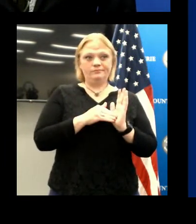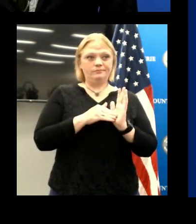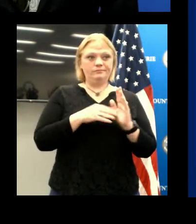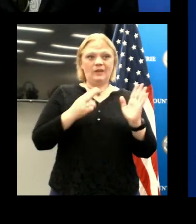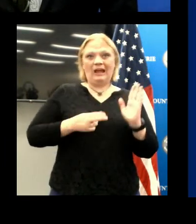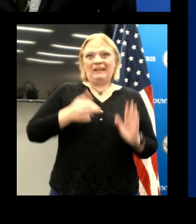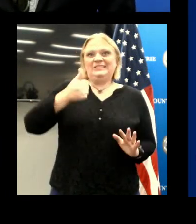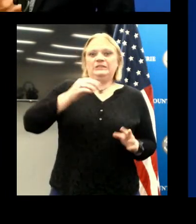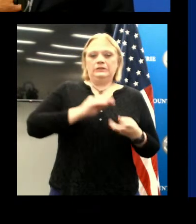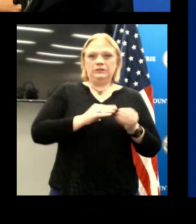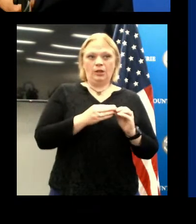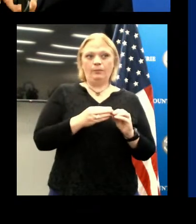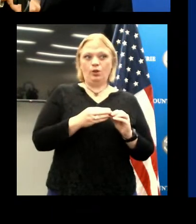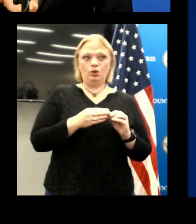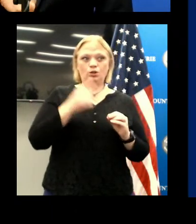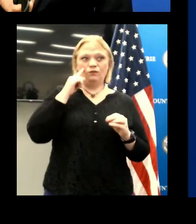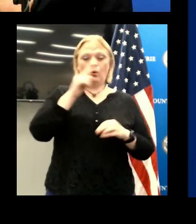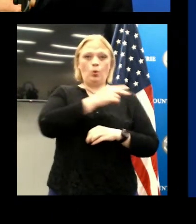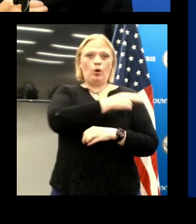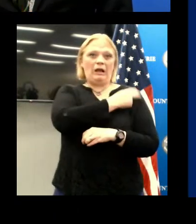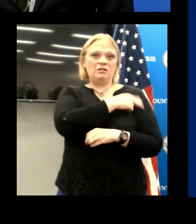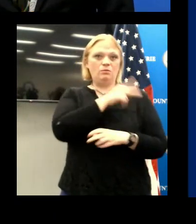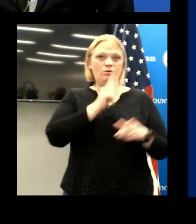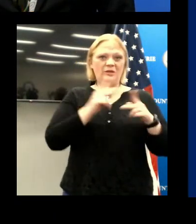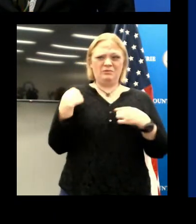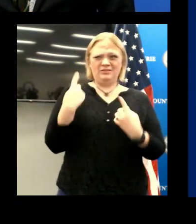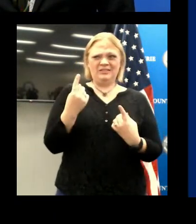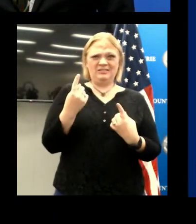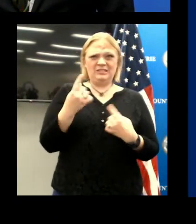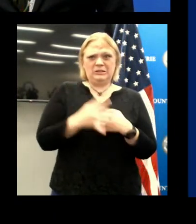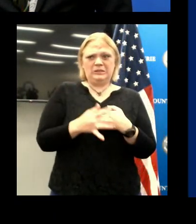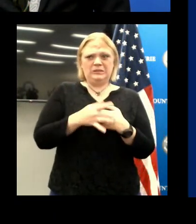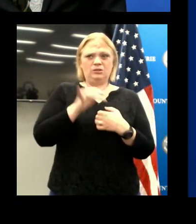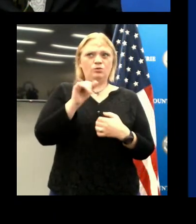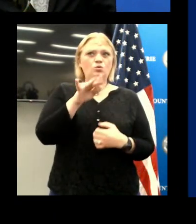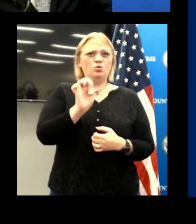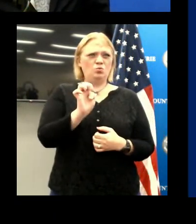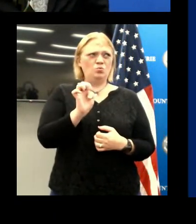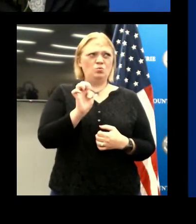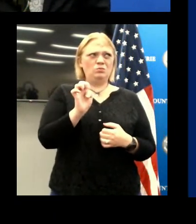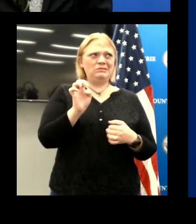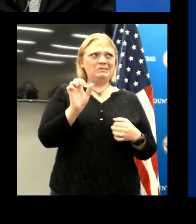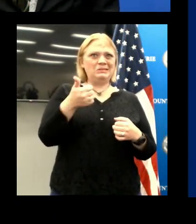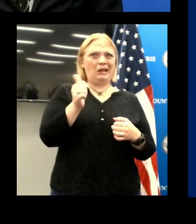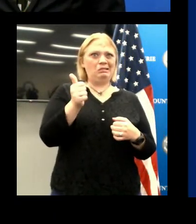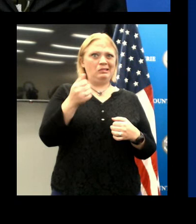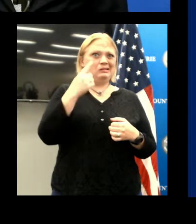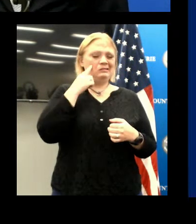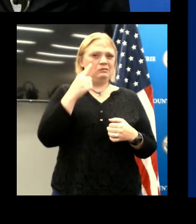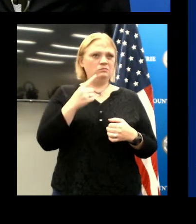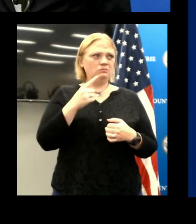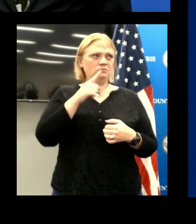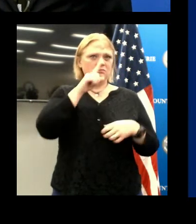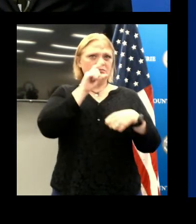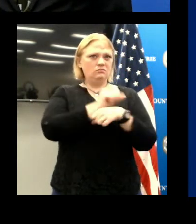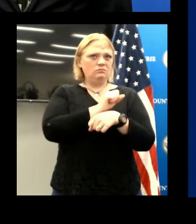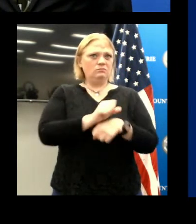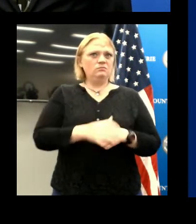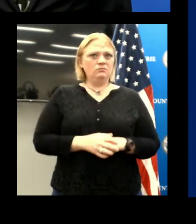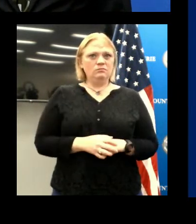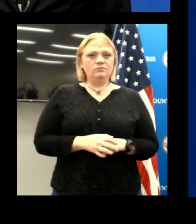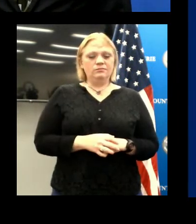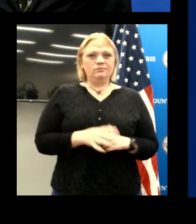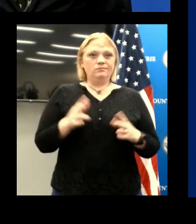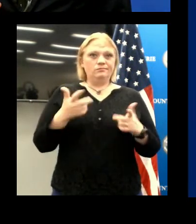highest numbers that we've had in hospitalizations since early June. I think it's June 10th, actually. So that is